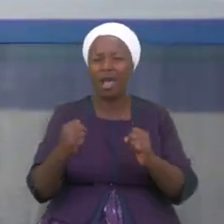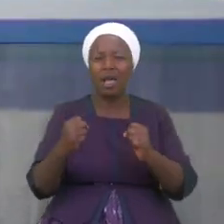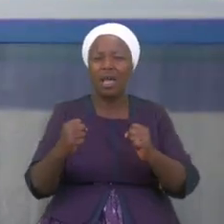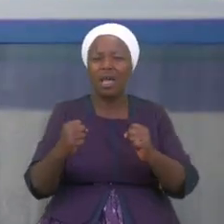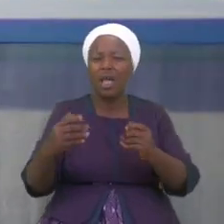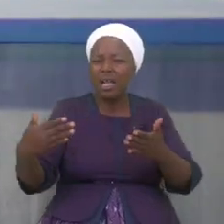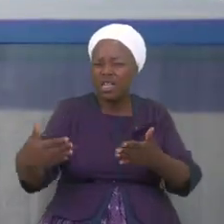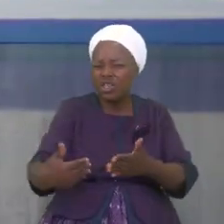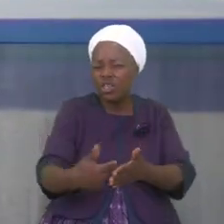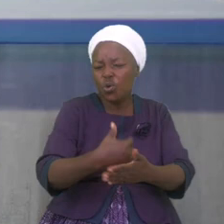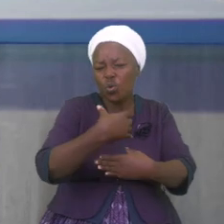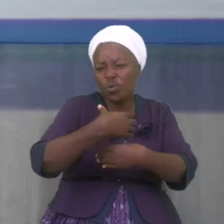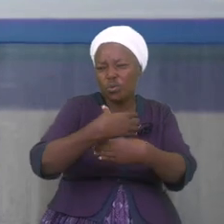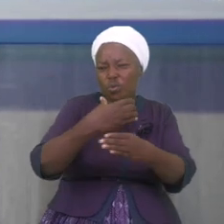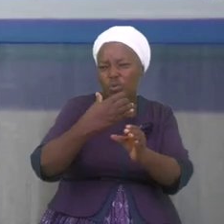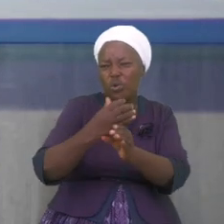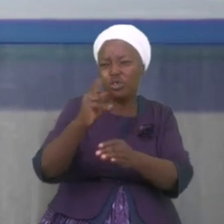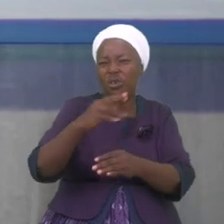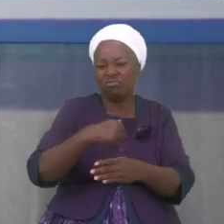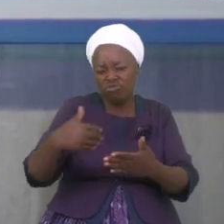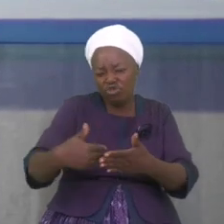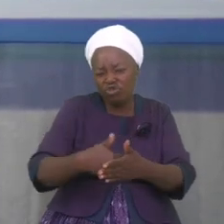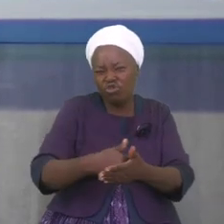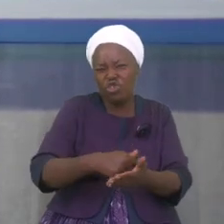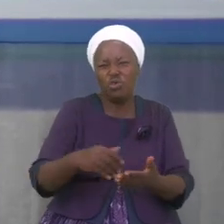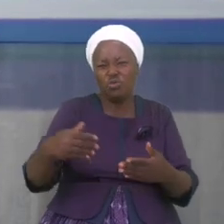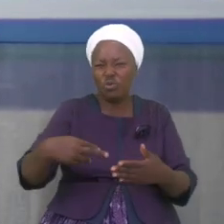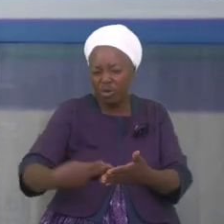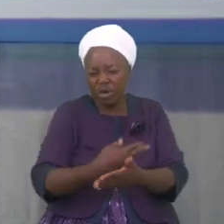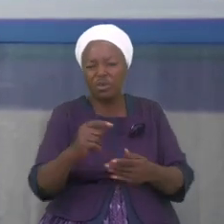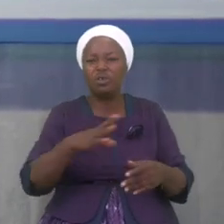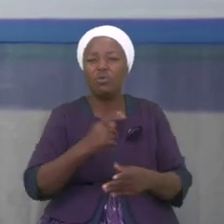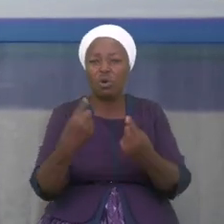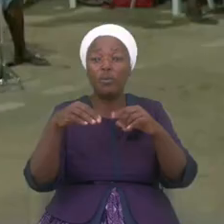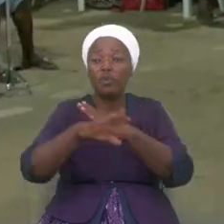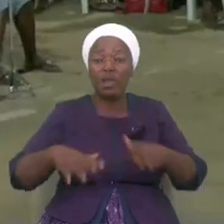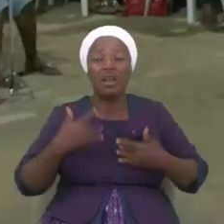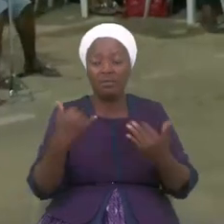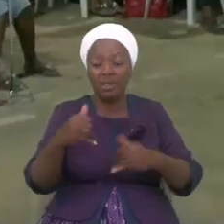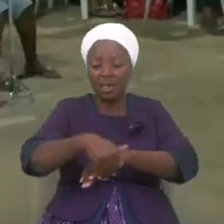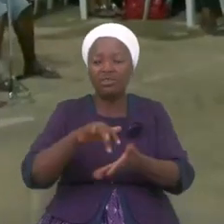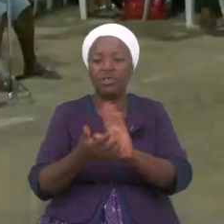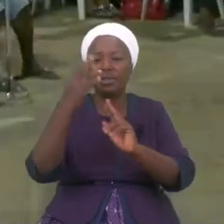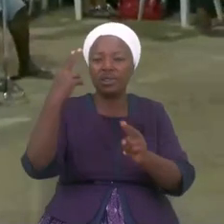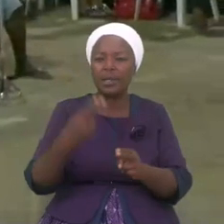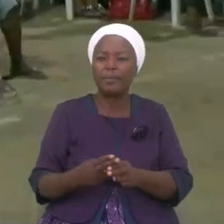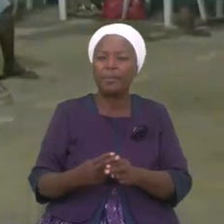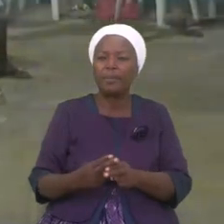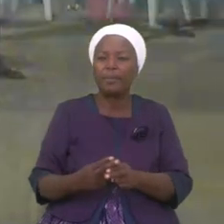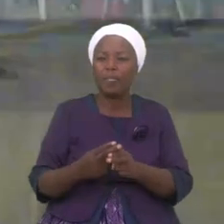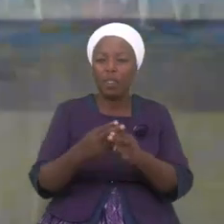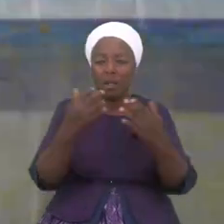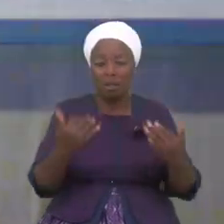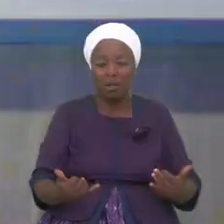new creation, redemption will come in your life tonight in Jesus' name. Tonight